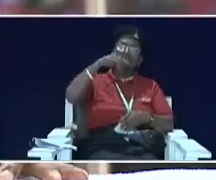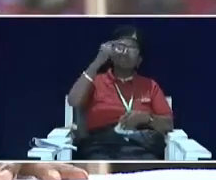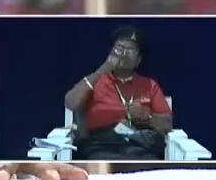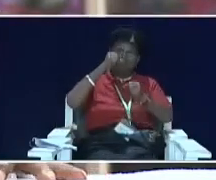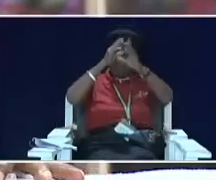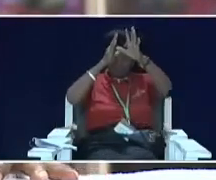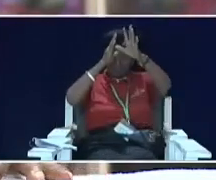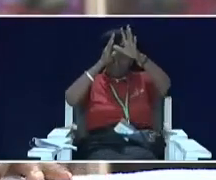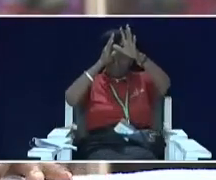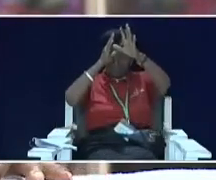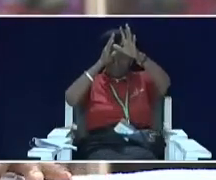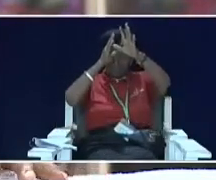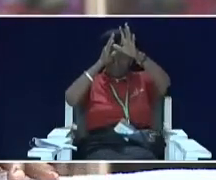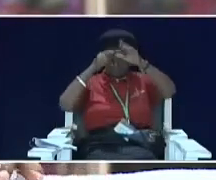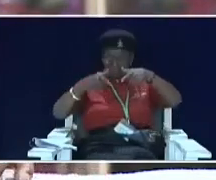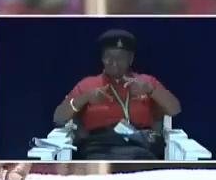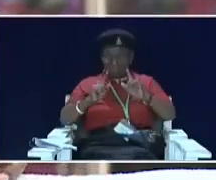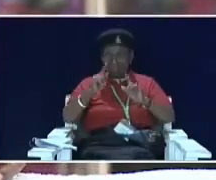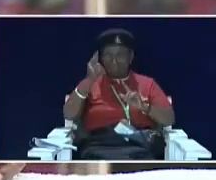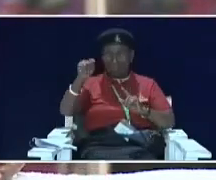let the fire fall on me.